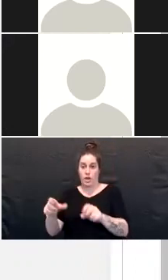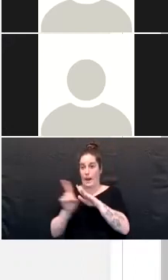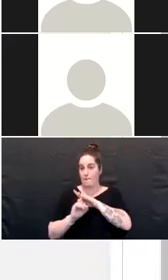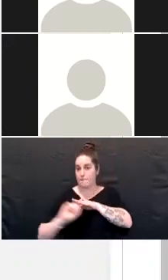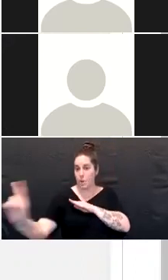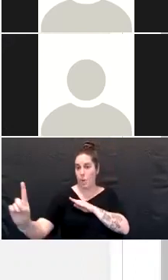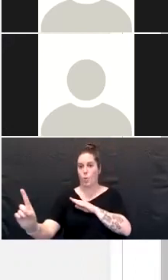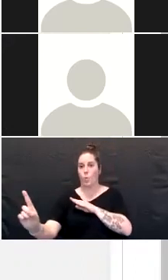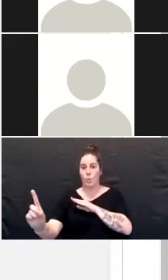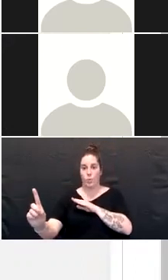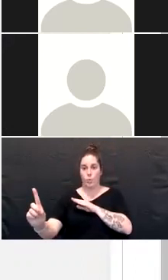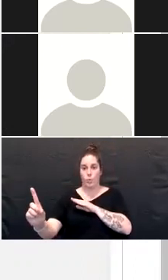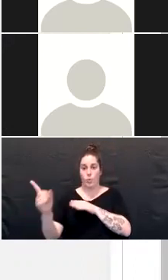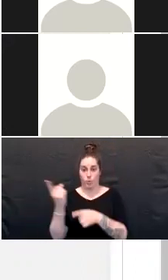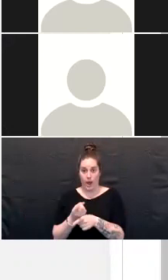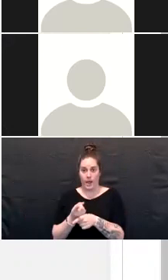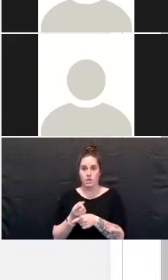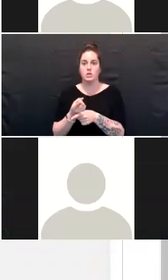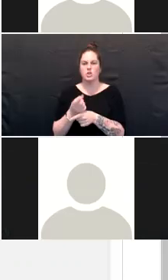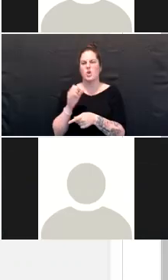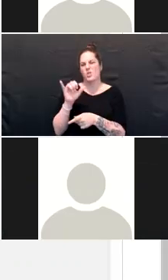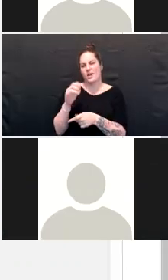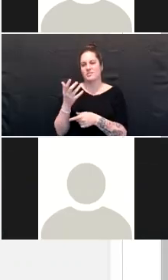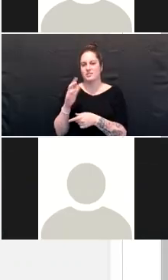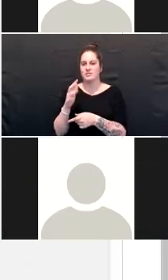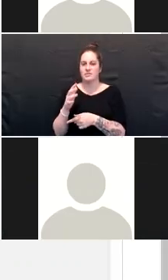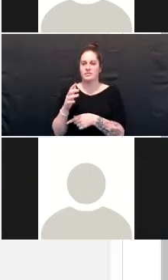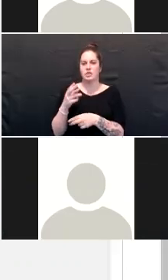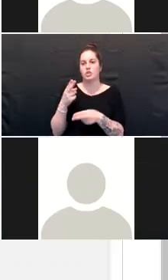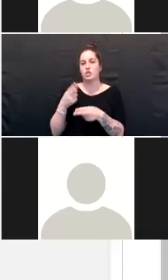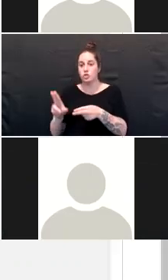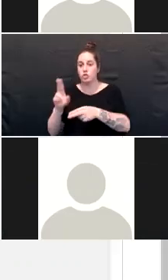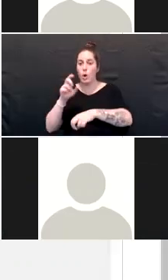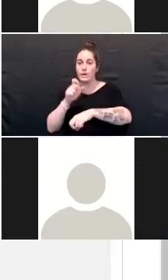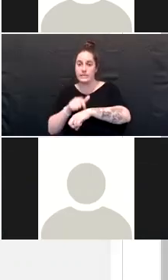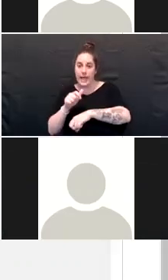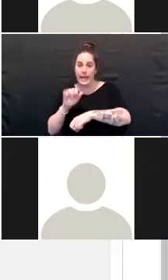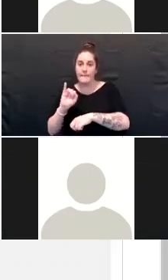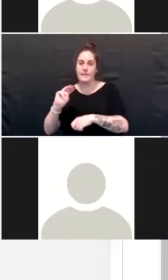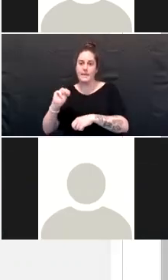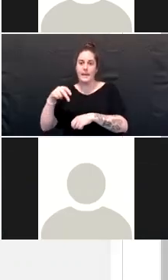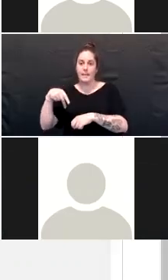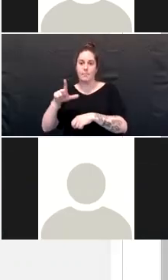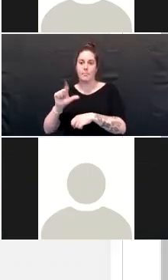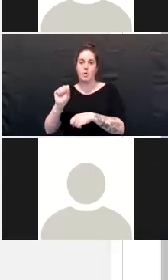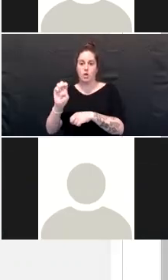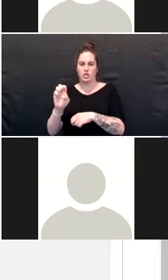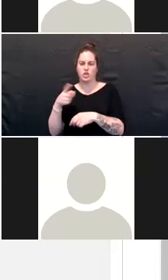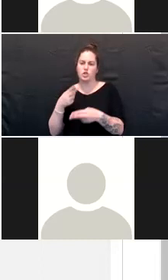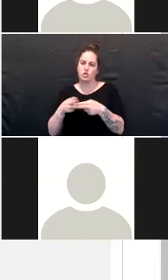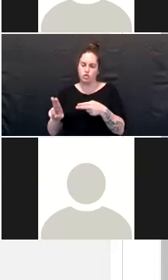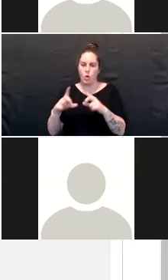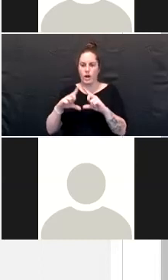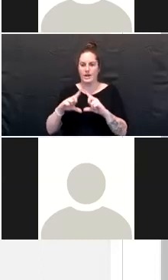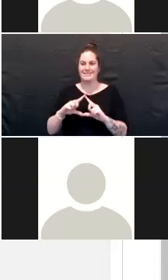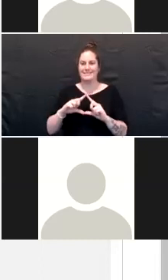So that's an example of impulse where you have a short time span, short delta T, but